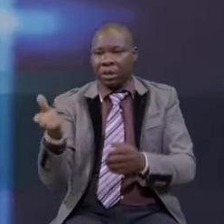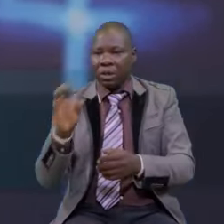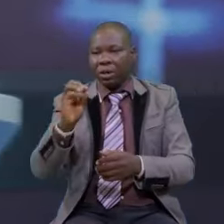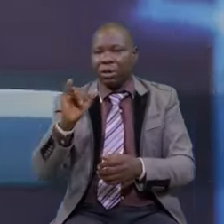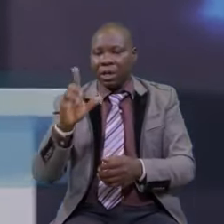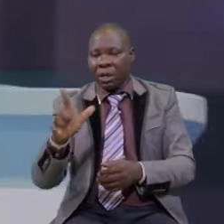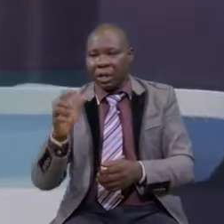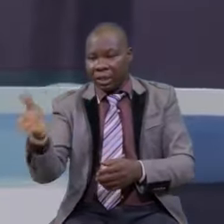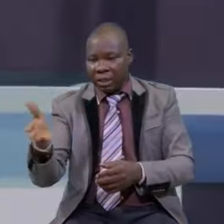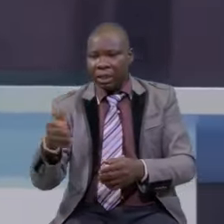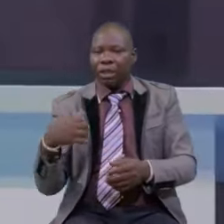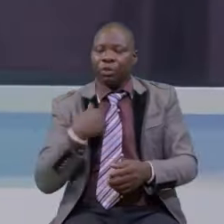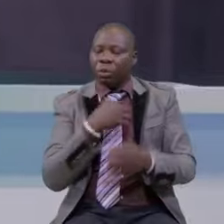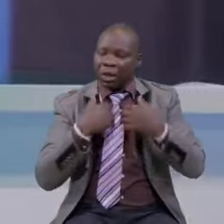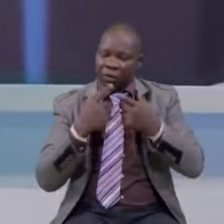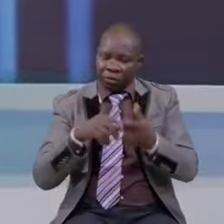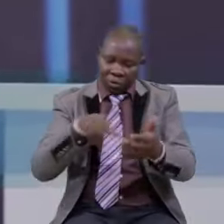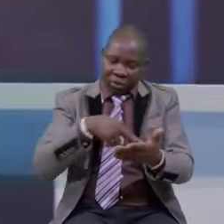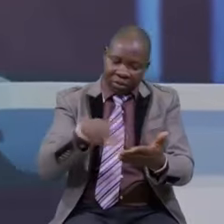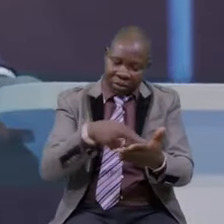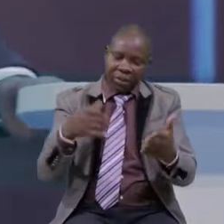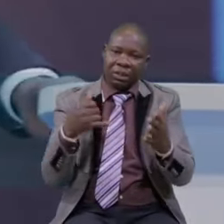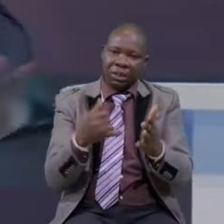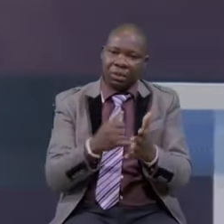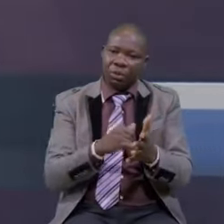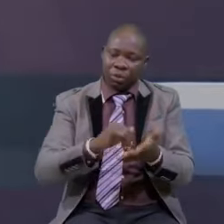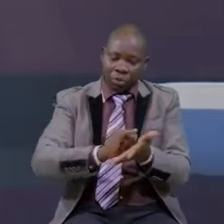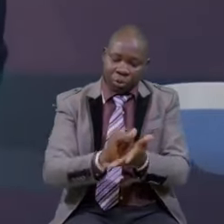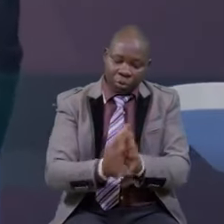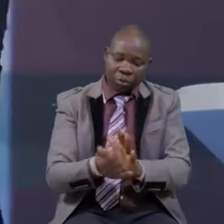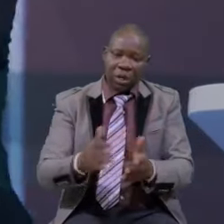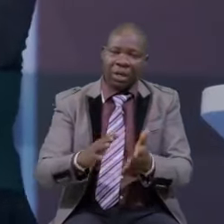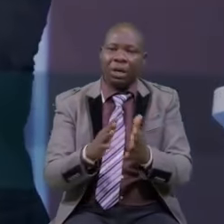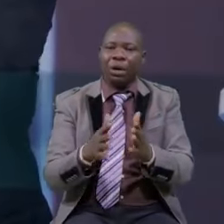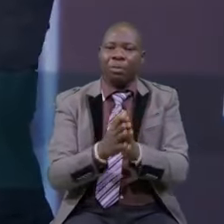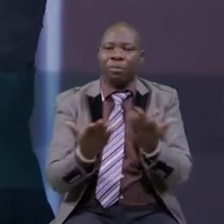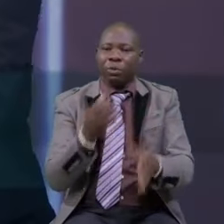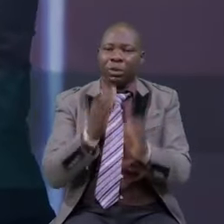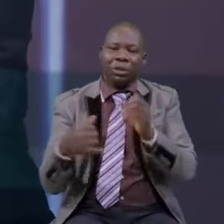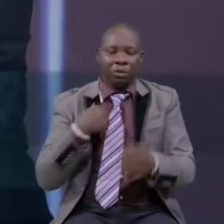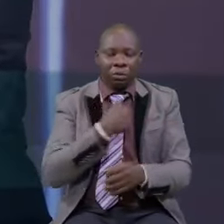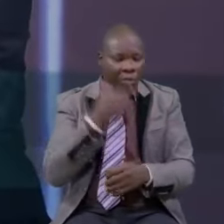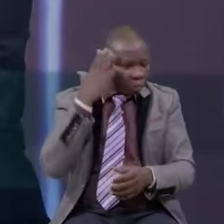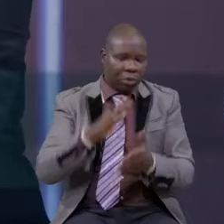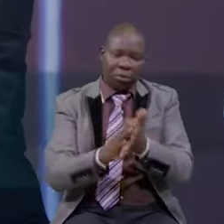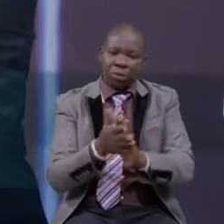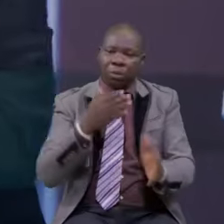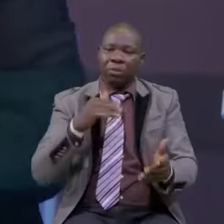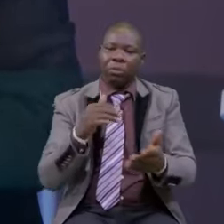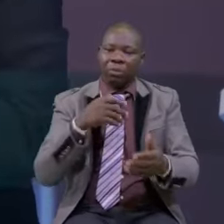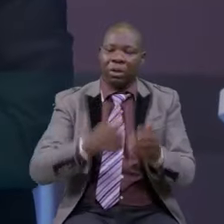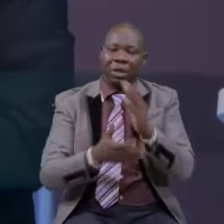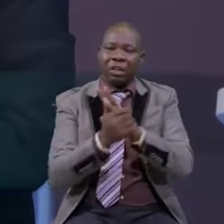science, on arts, on history. We have to read books on governance if we're going to govern. Yet, there's a